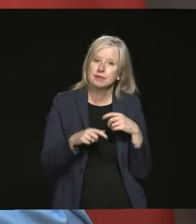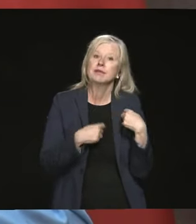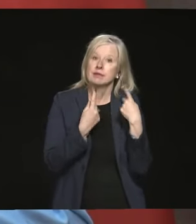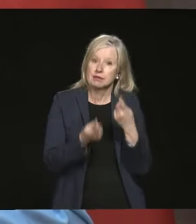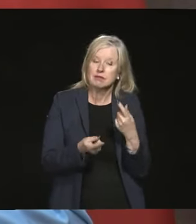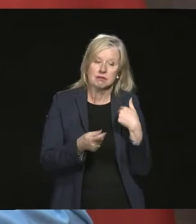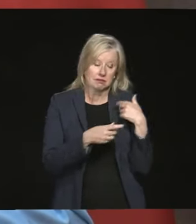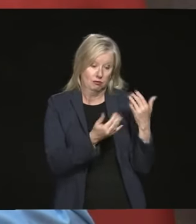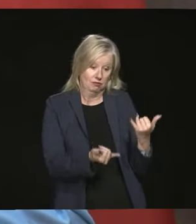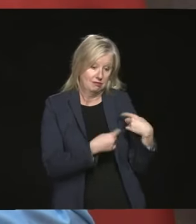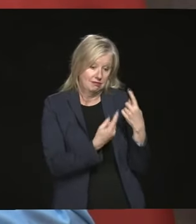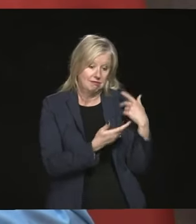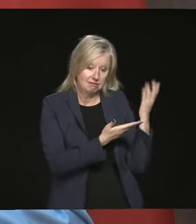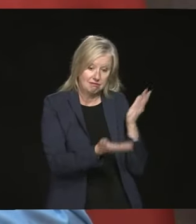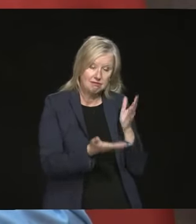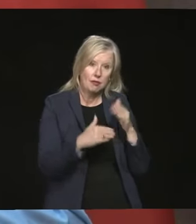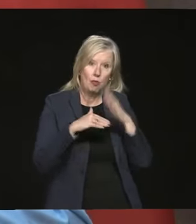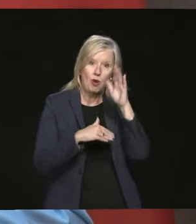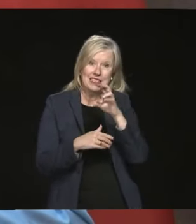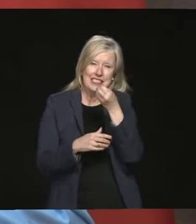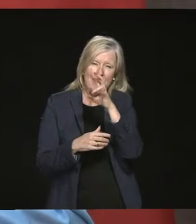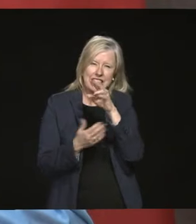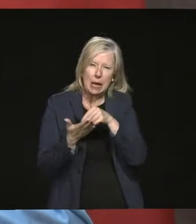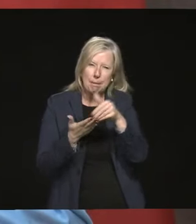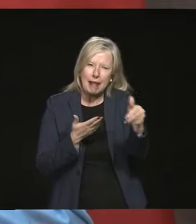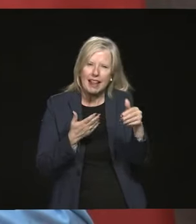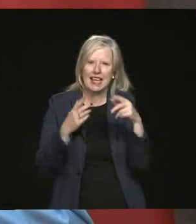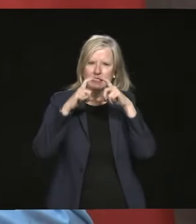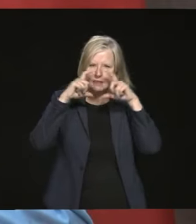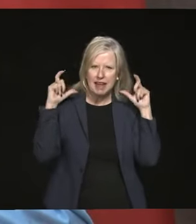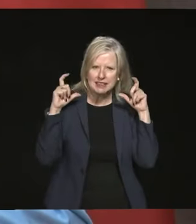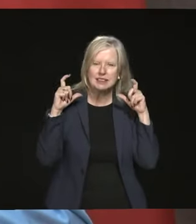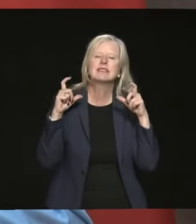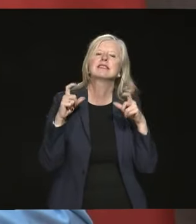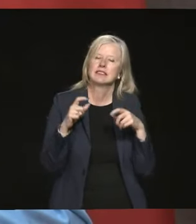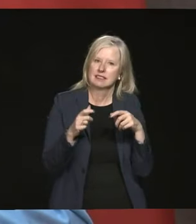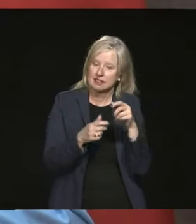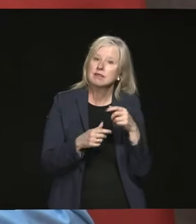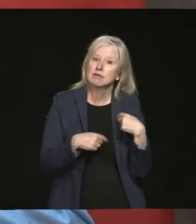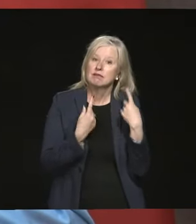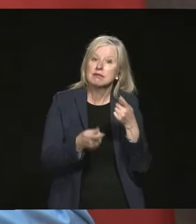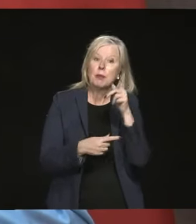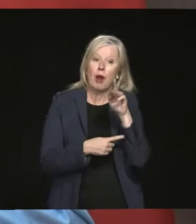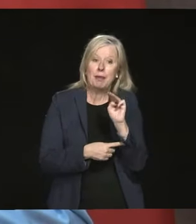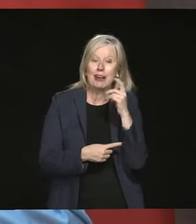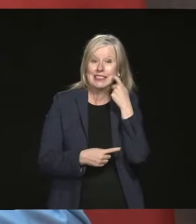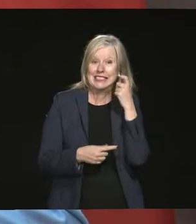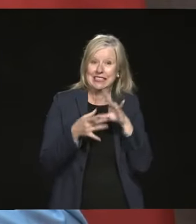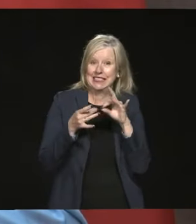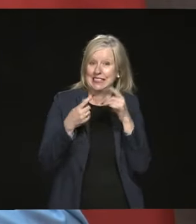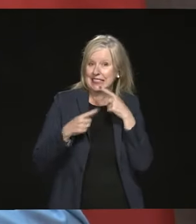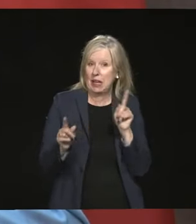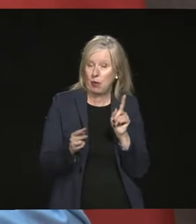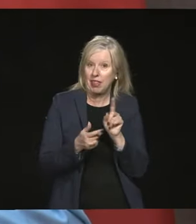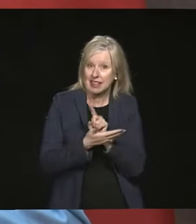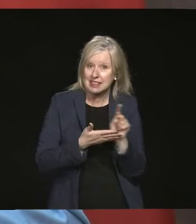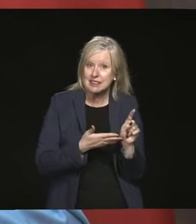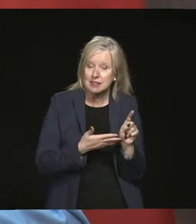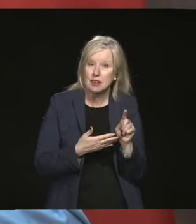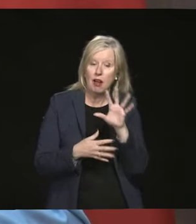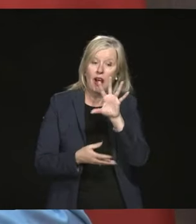17 million surgical masks, and as the Prime Minister said earlier this week, roughly 800,000